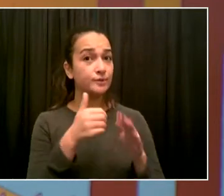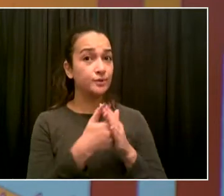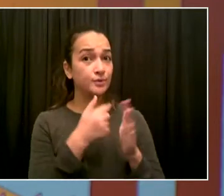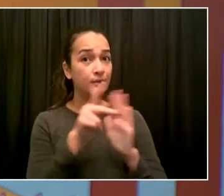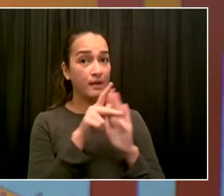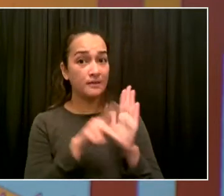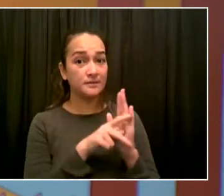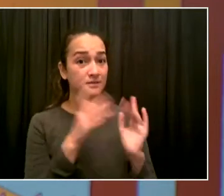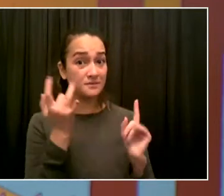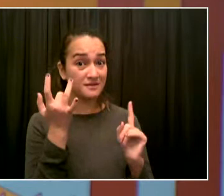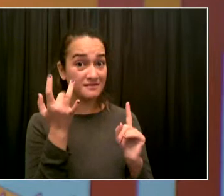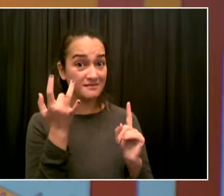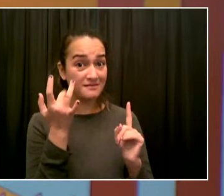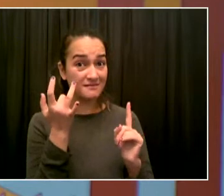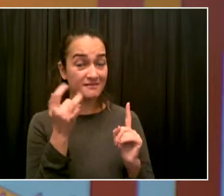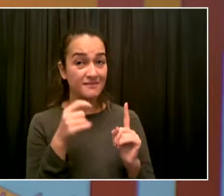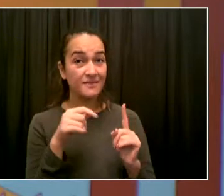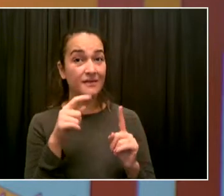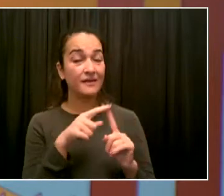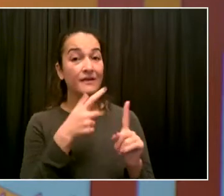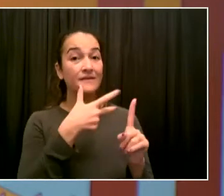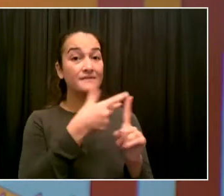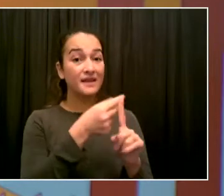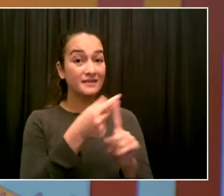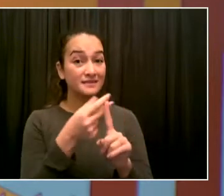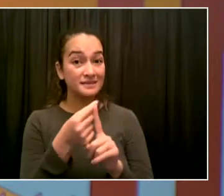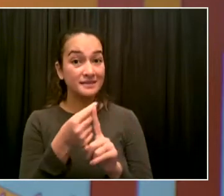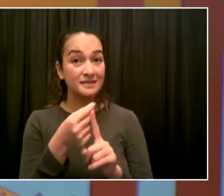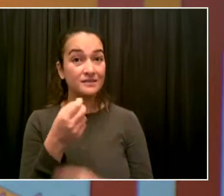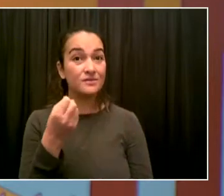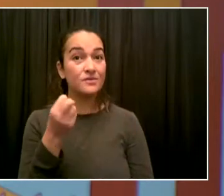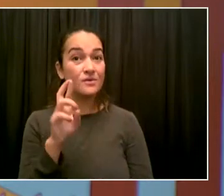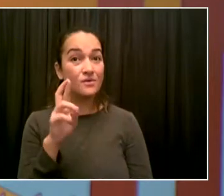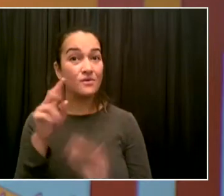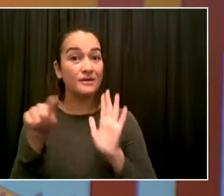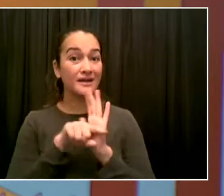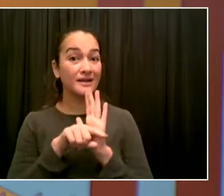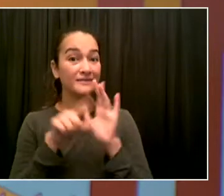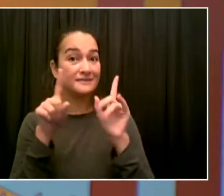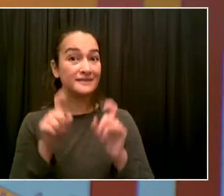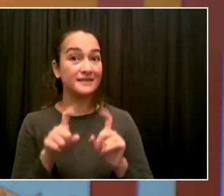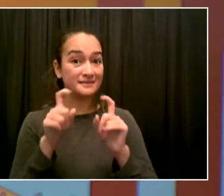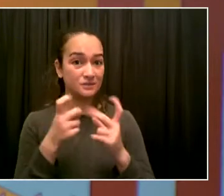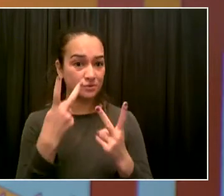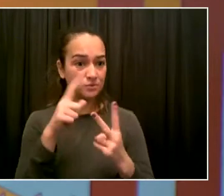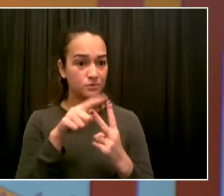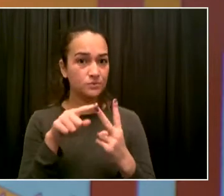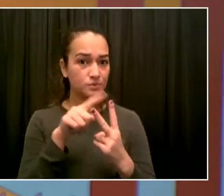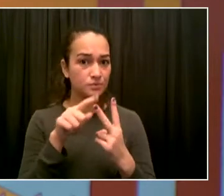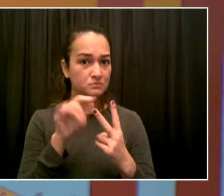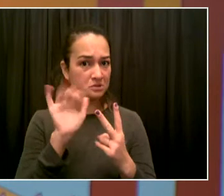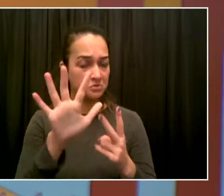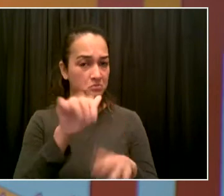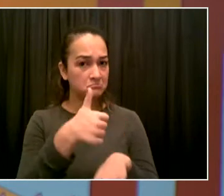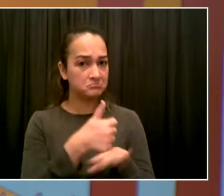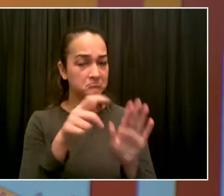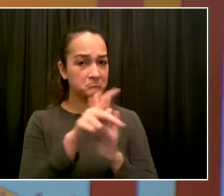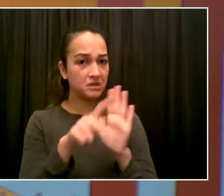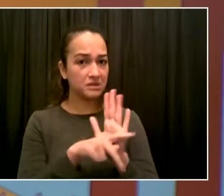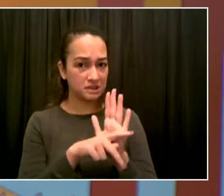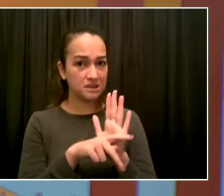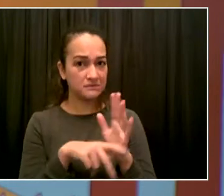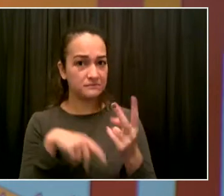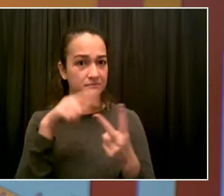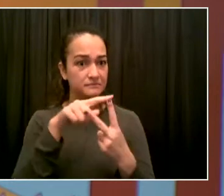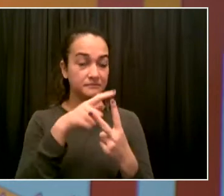the full vaccine mandate doesn't go into effect until the 27th, I believe. But I'm also wondering if you're still